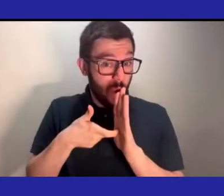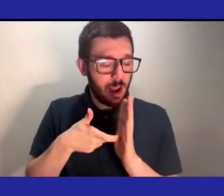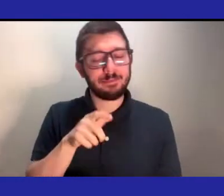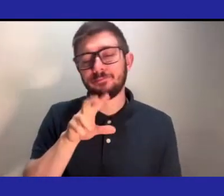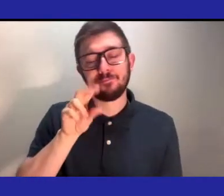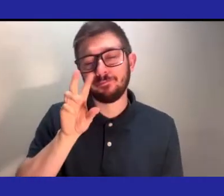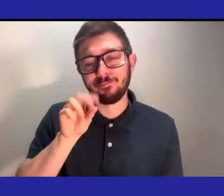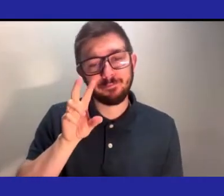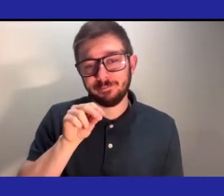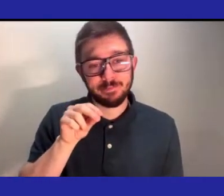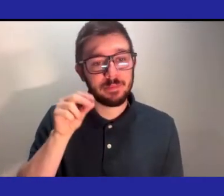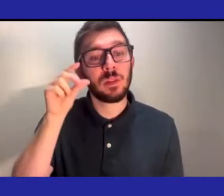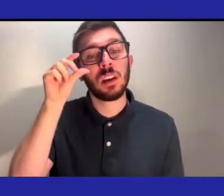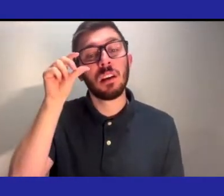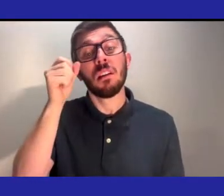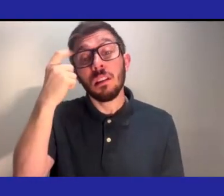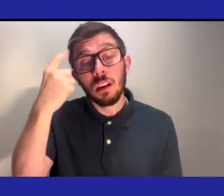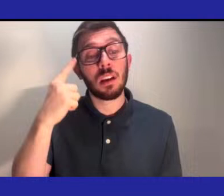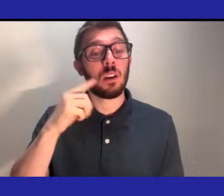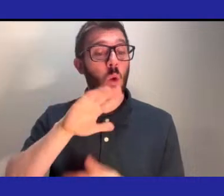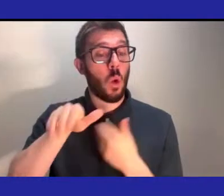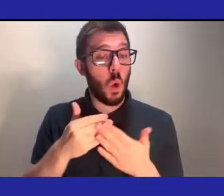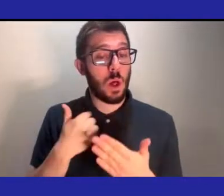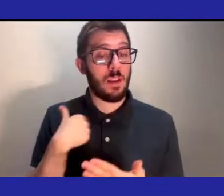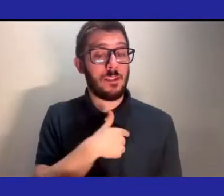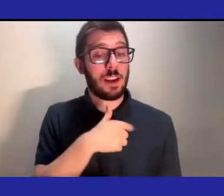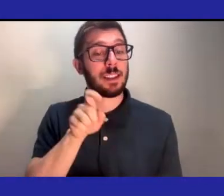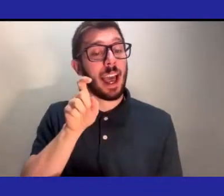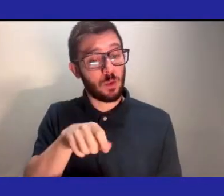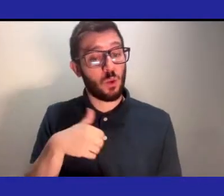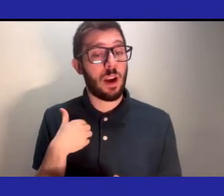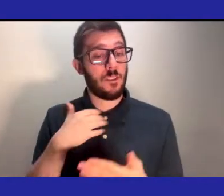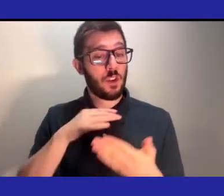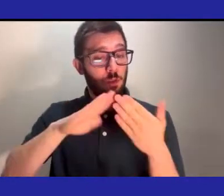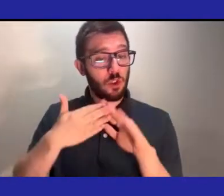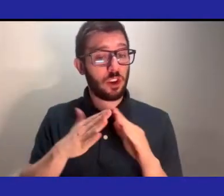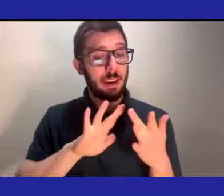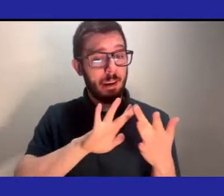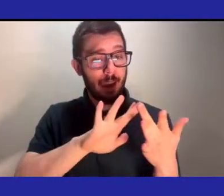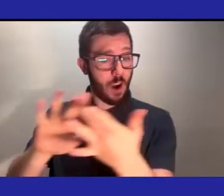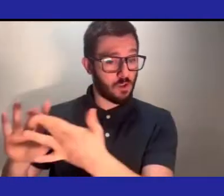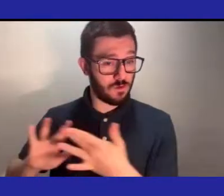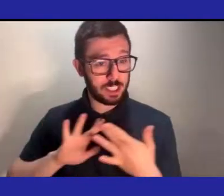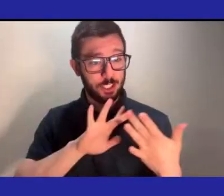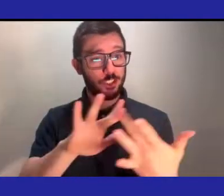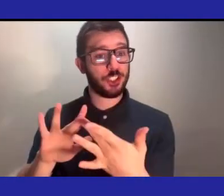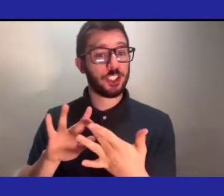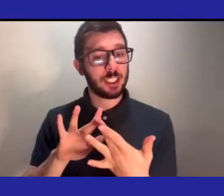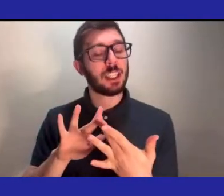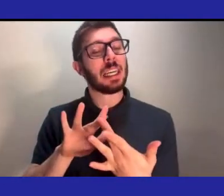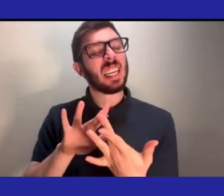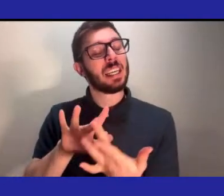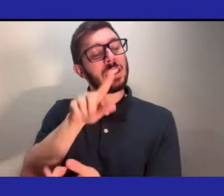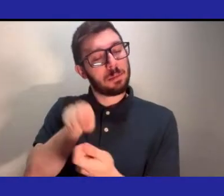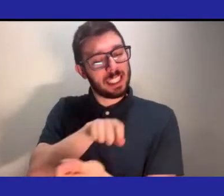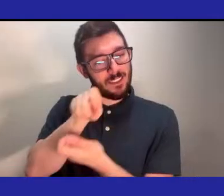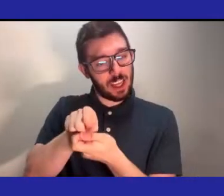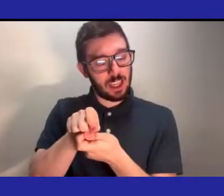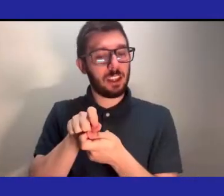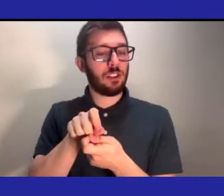We all, however, have to do community outreach and specifically trauma